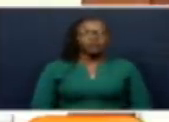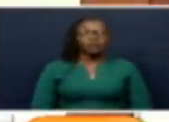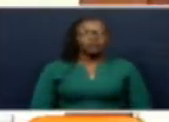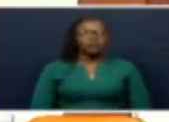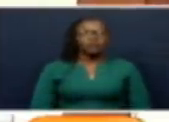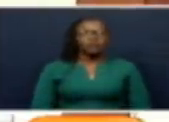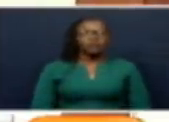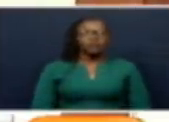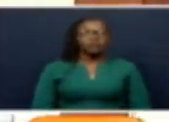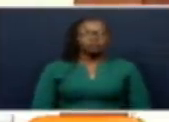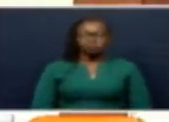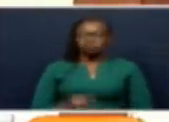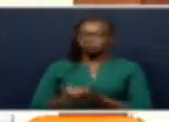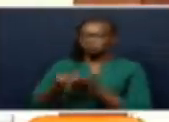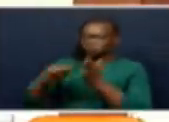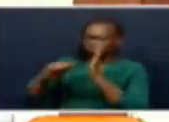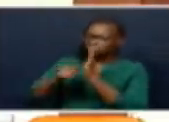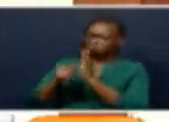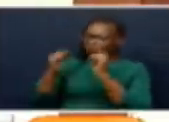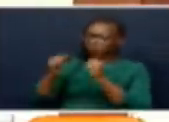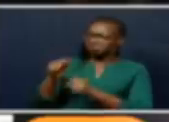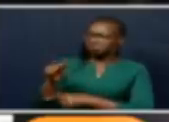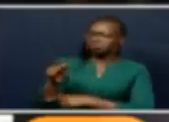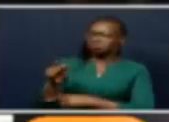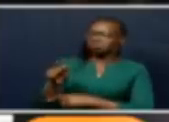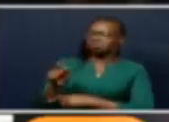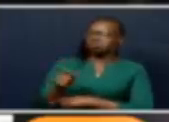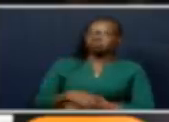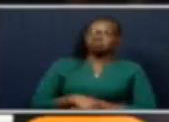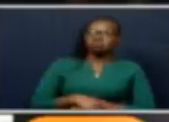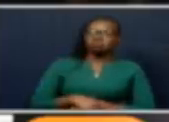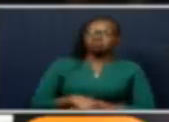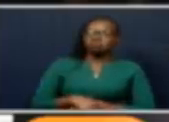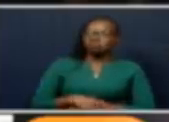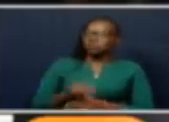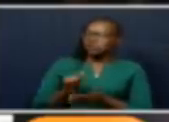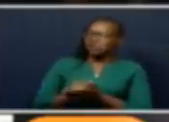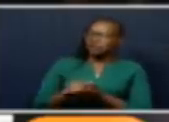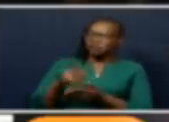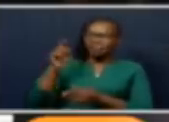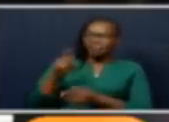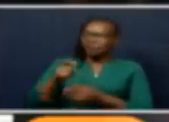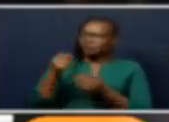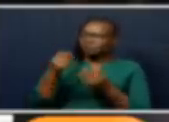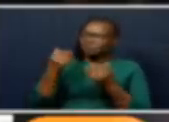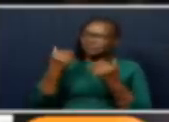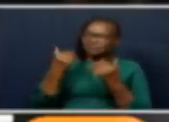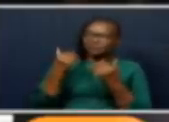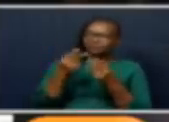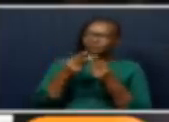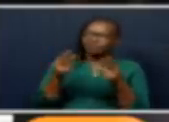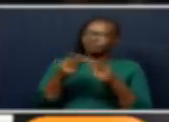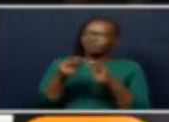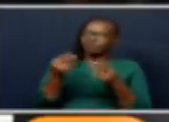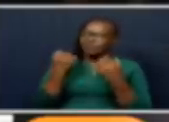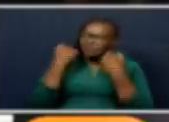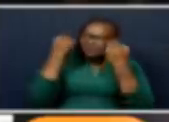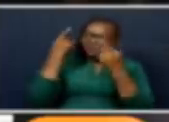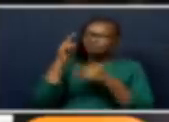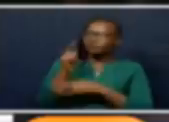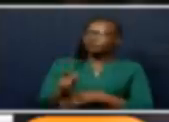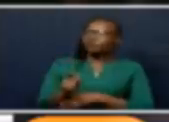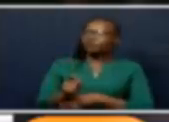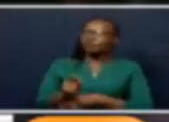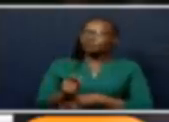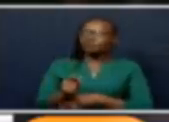You make a good point, my friend. You make a good point. That must be very frustrating for you then. You remember last time when I was here,